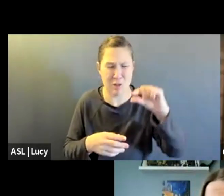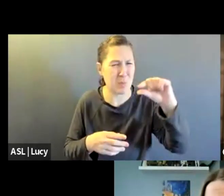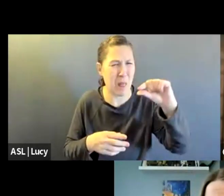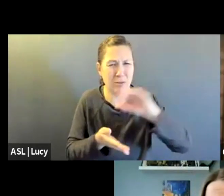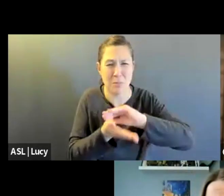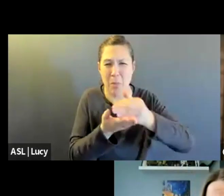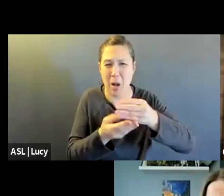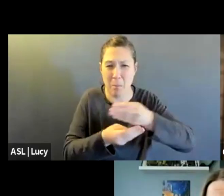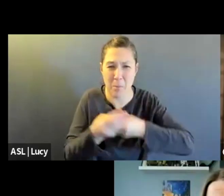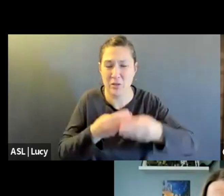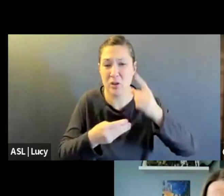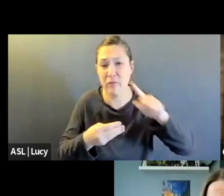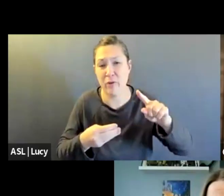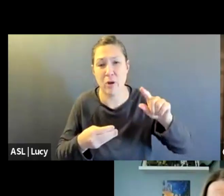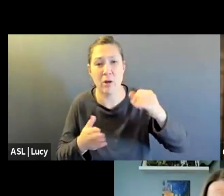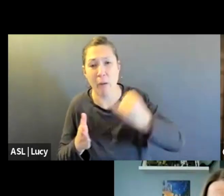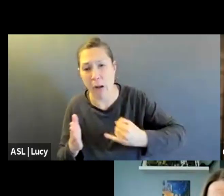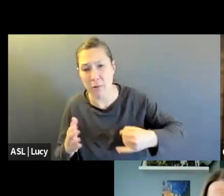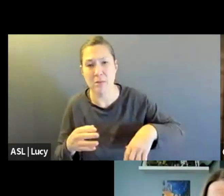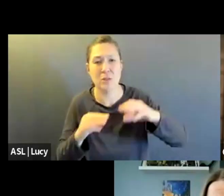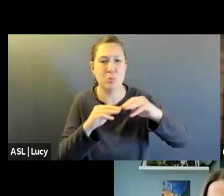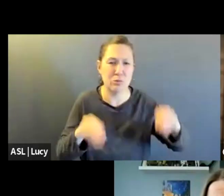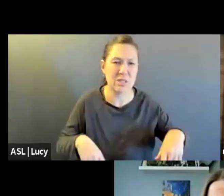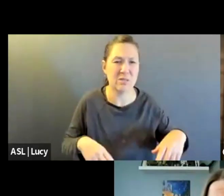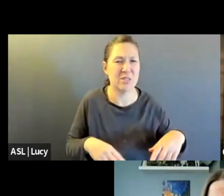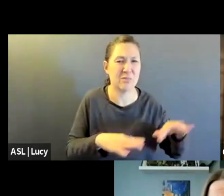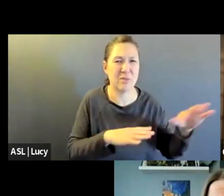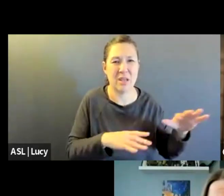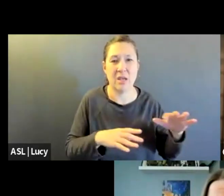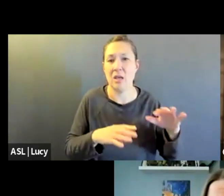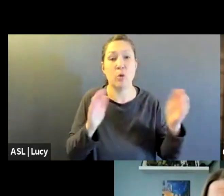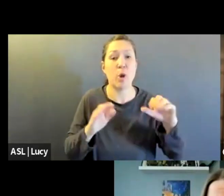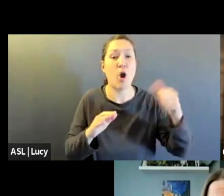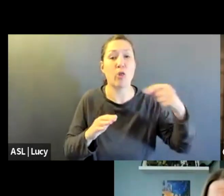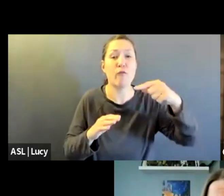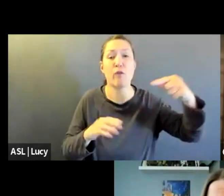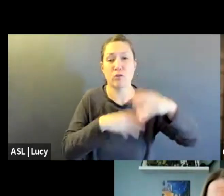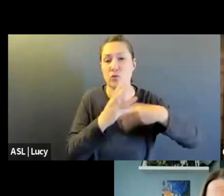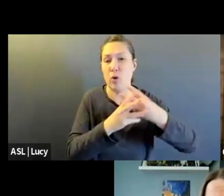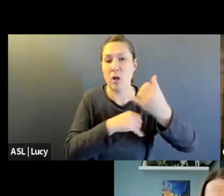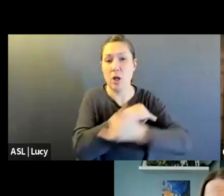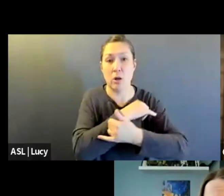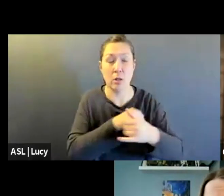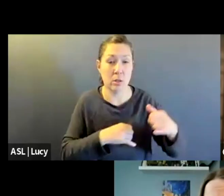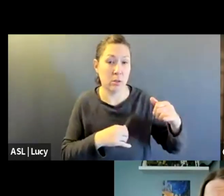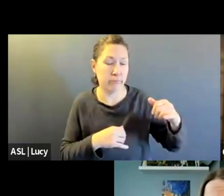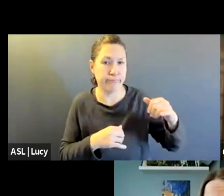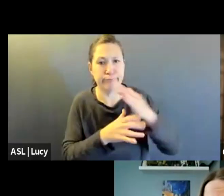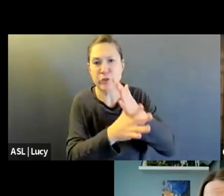humanities, arts, museums among the free world. You know, Germany has 2 billion a year appropriated, Canada